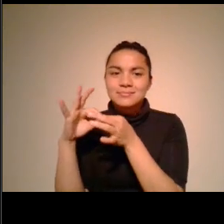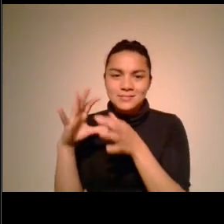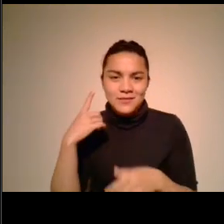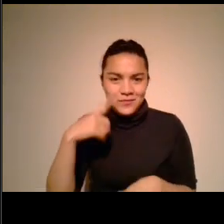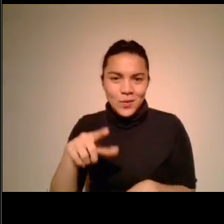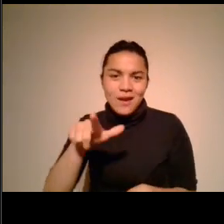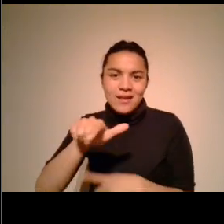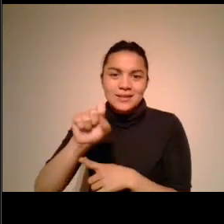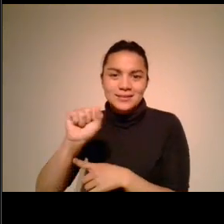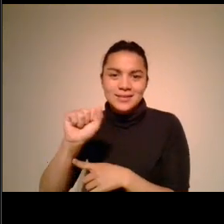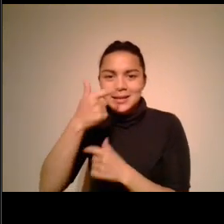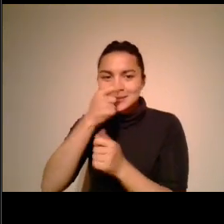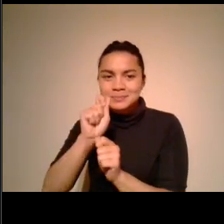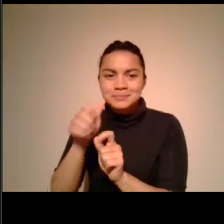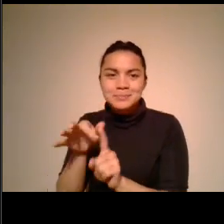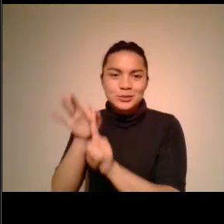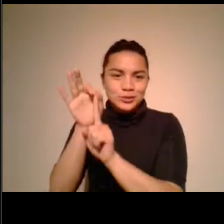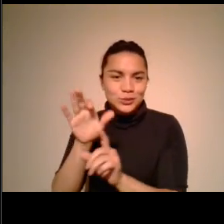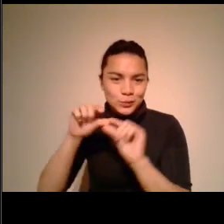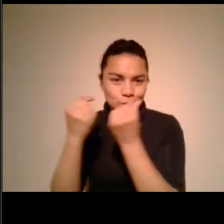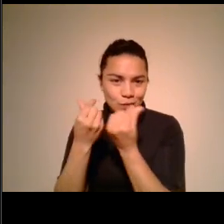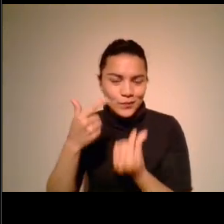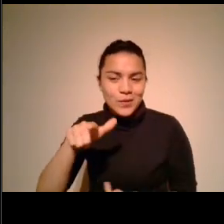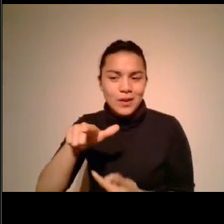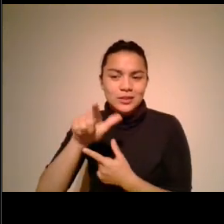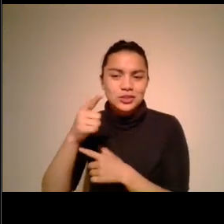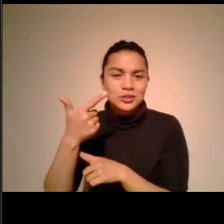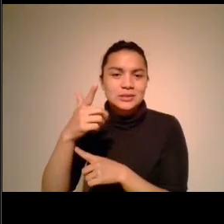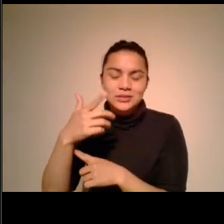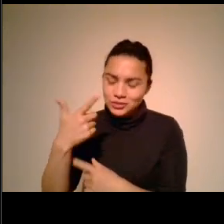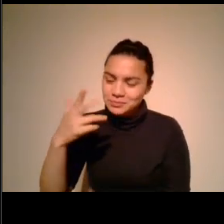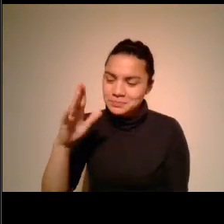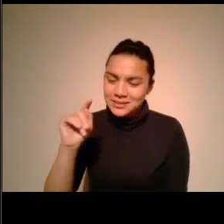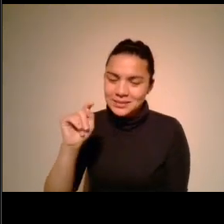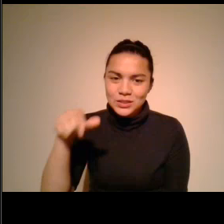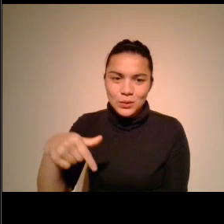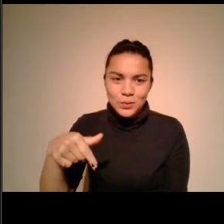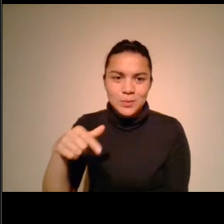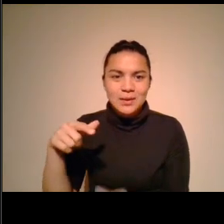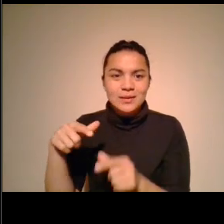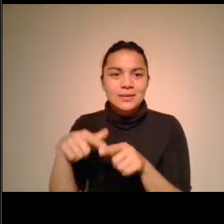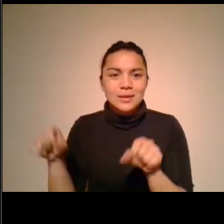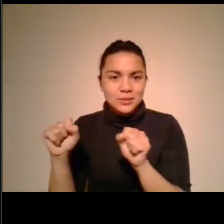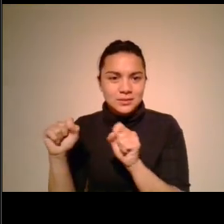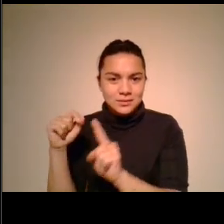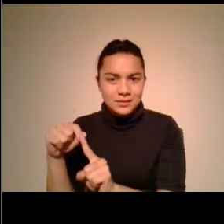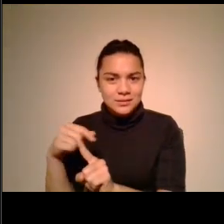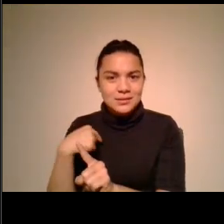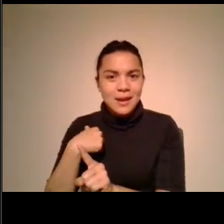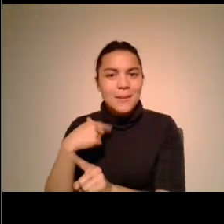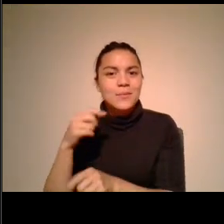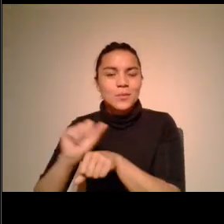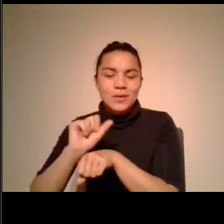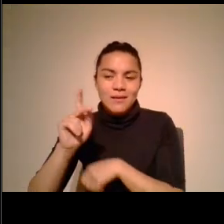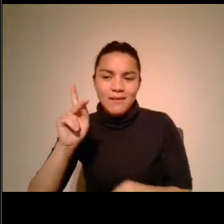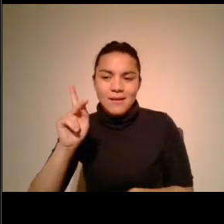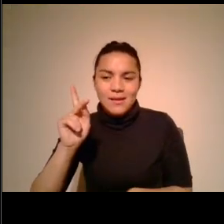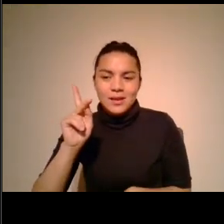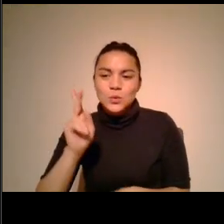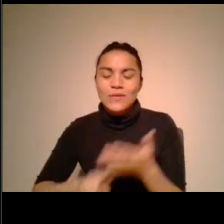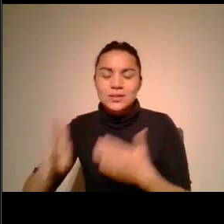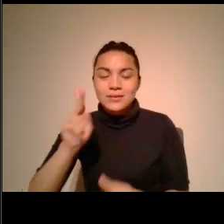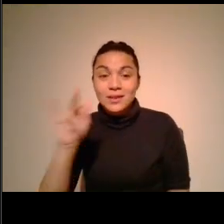Interest Group on LGBTQ Issues in Linguistics, and I'm a master's student at the University of Kentucky in the Department of Linguistics. So